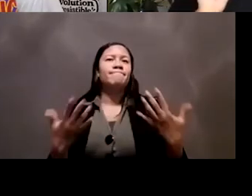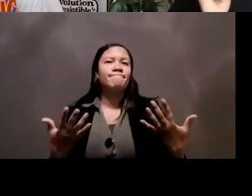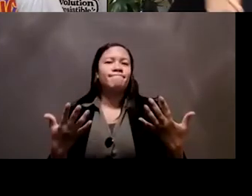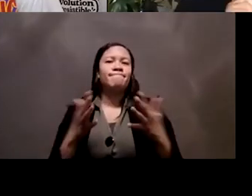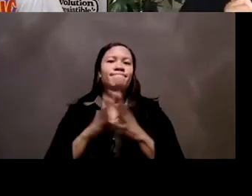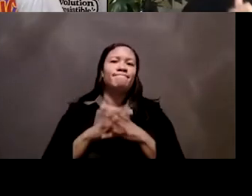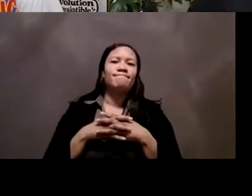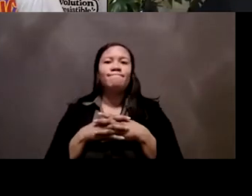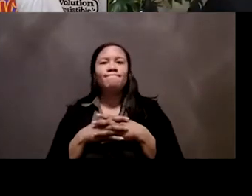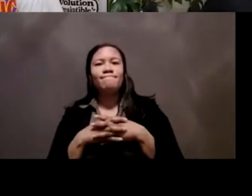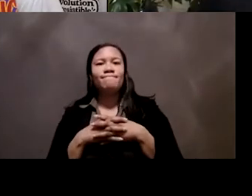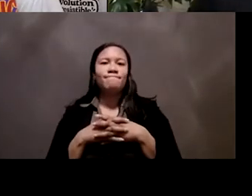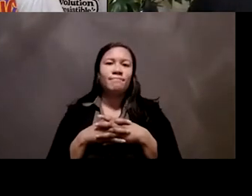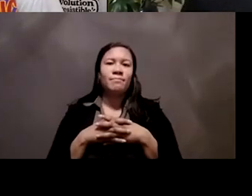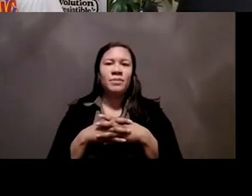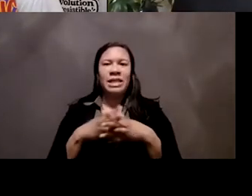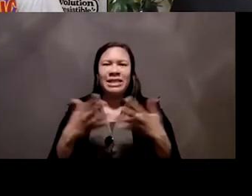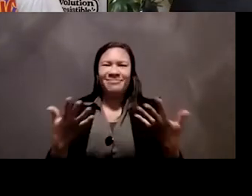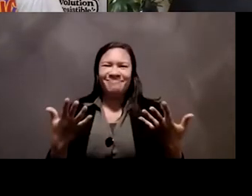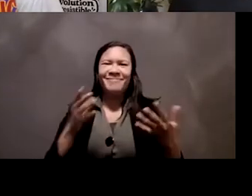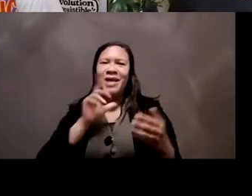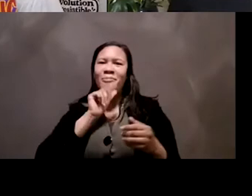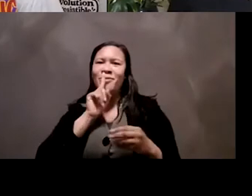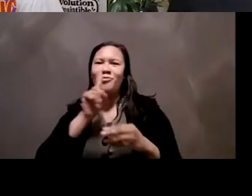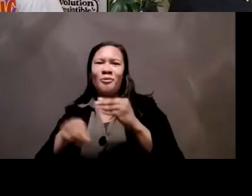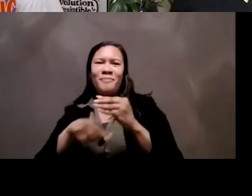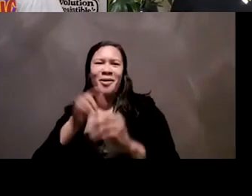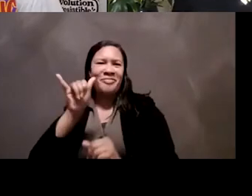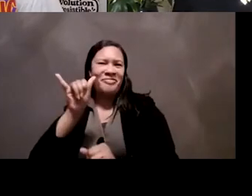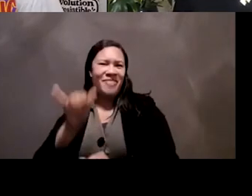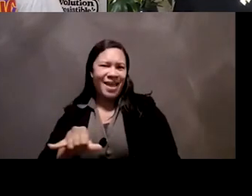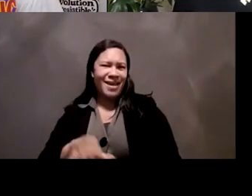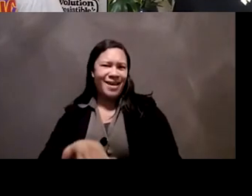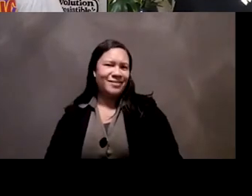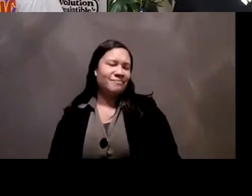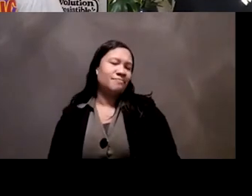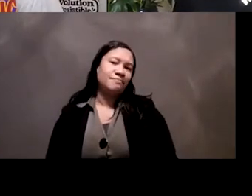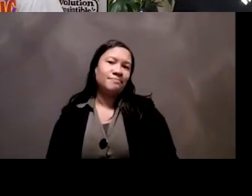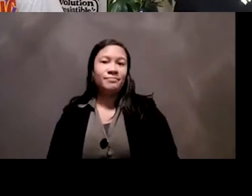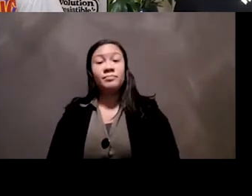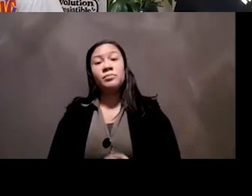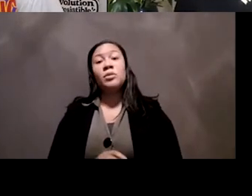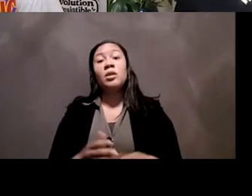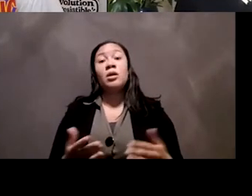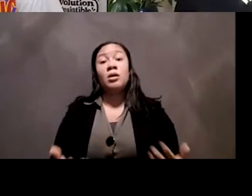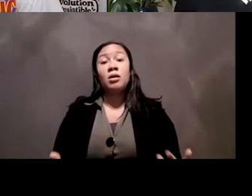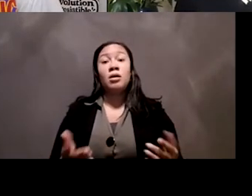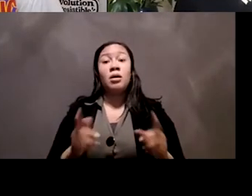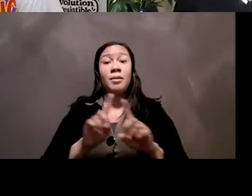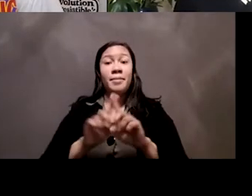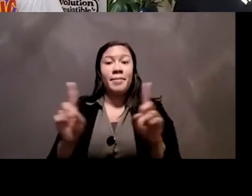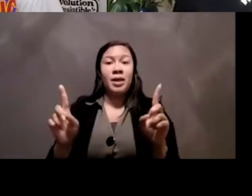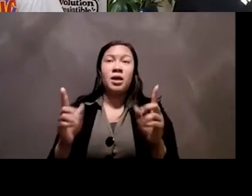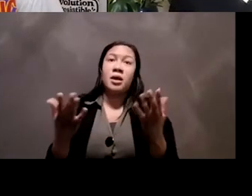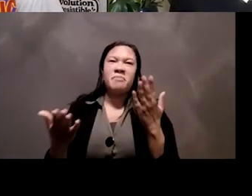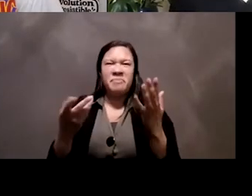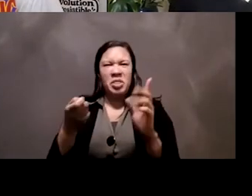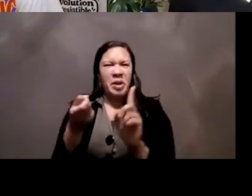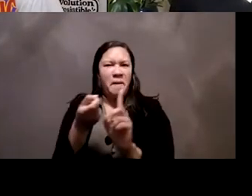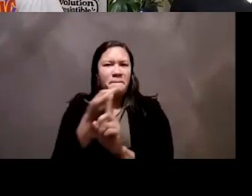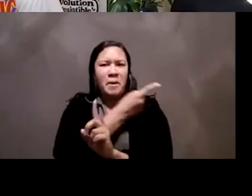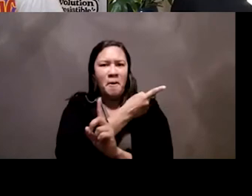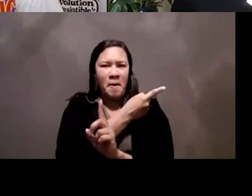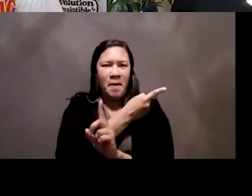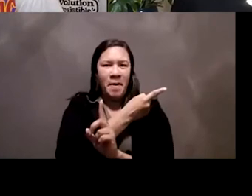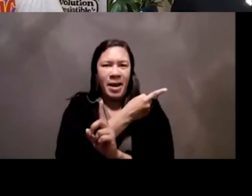I don't know about that piece, but I will say, I think this might be a little like left field, which is